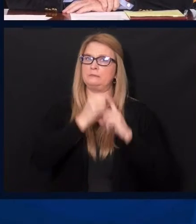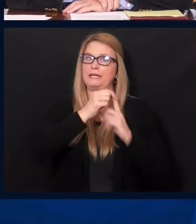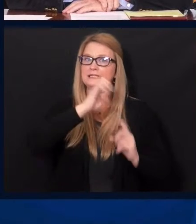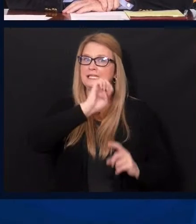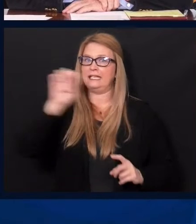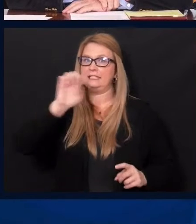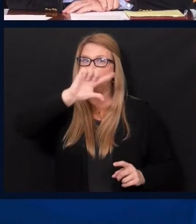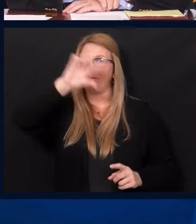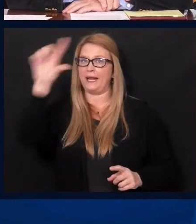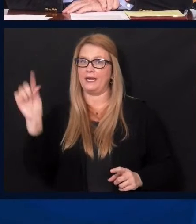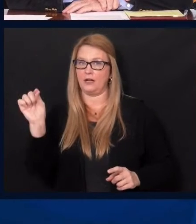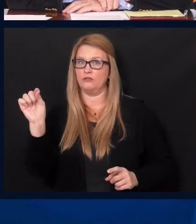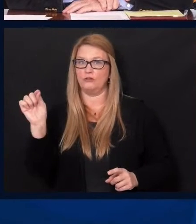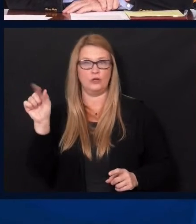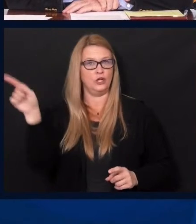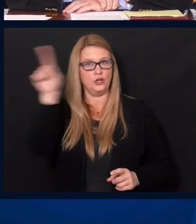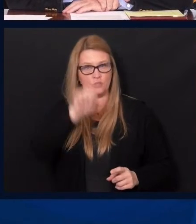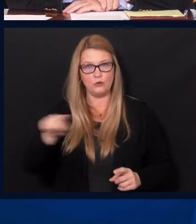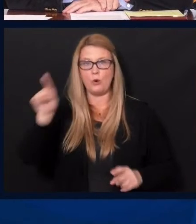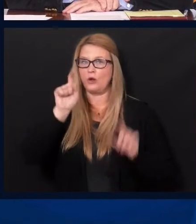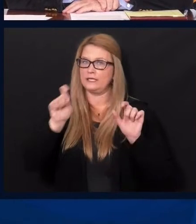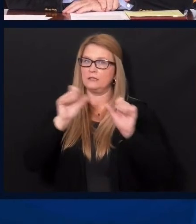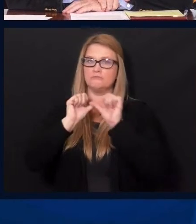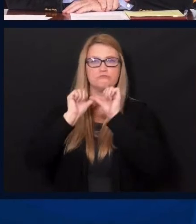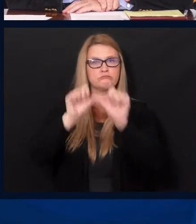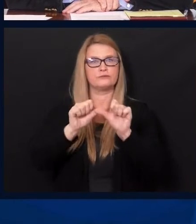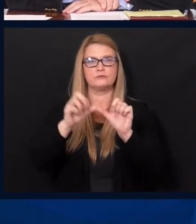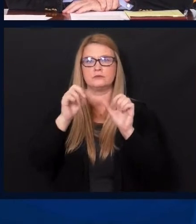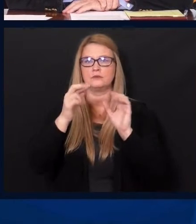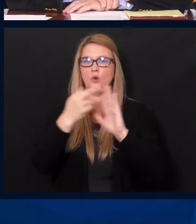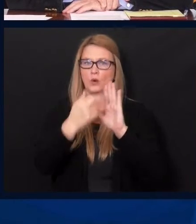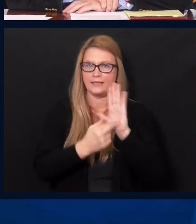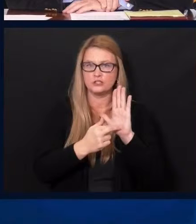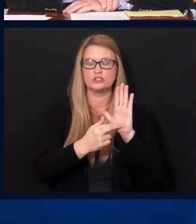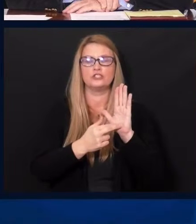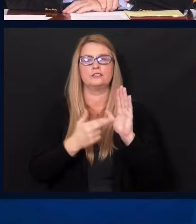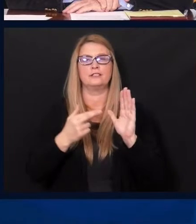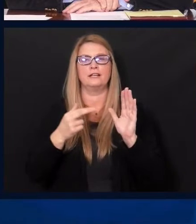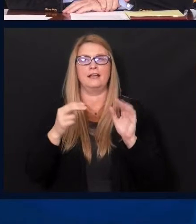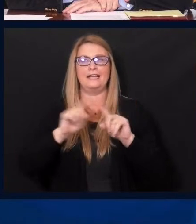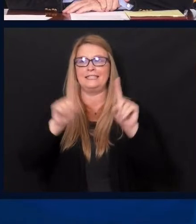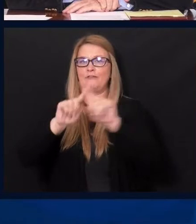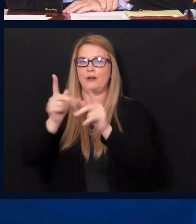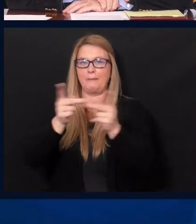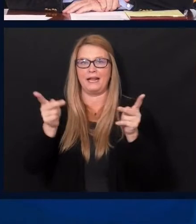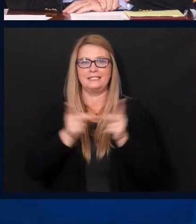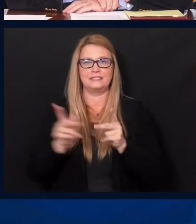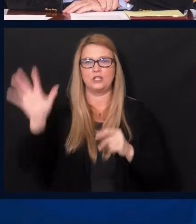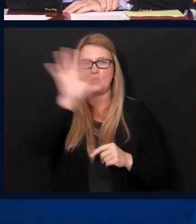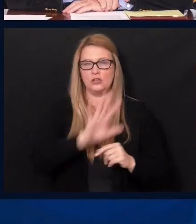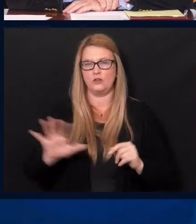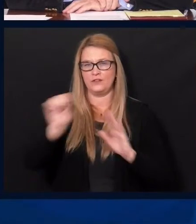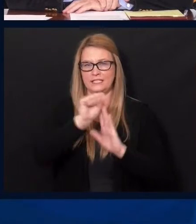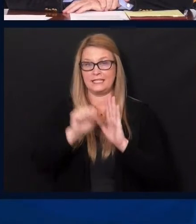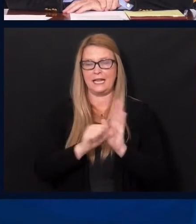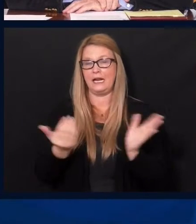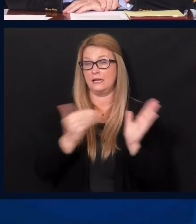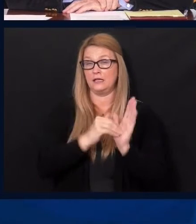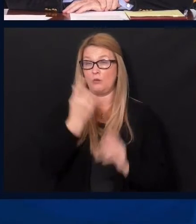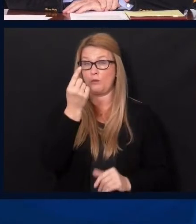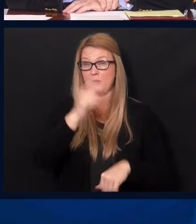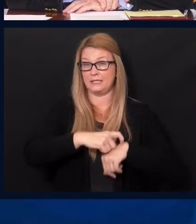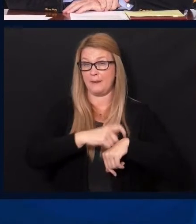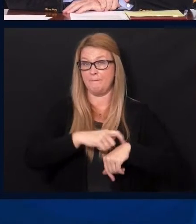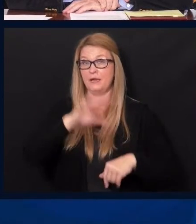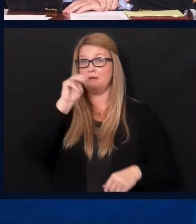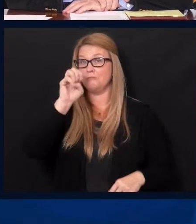on now, you guys really got to get pre-registered, you know, as well as different places throughout our state, but I'm going to read it one more time. That's